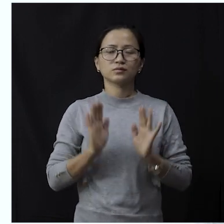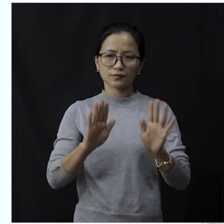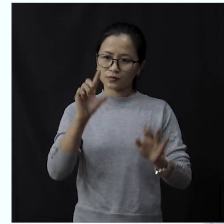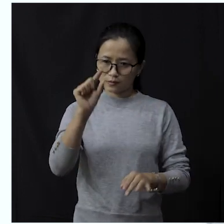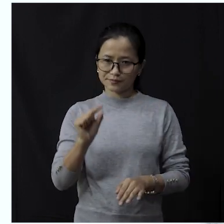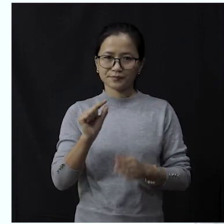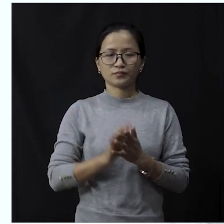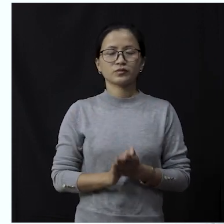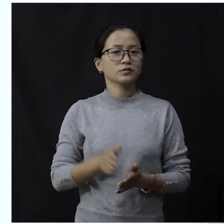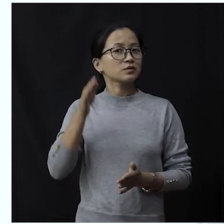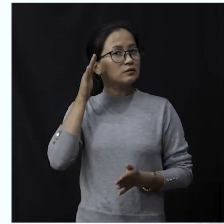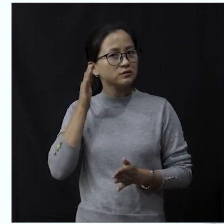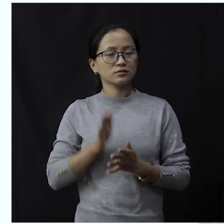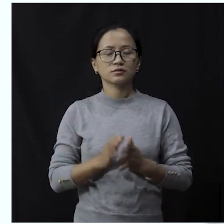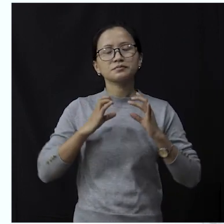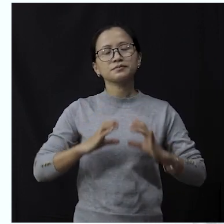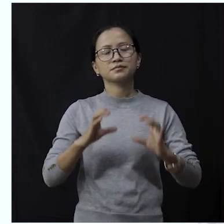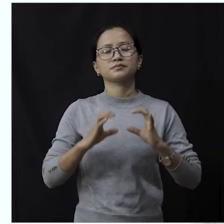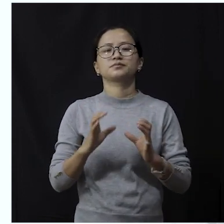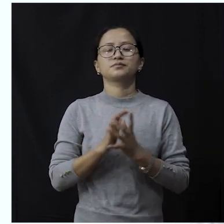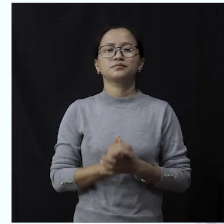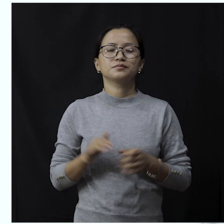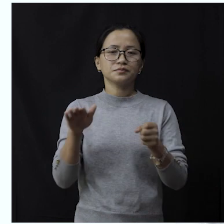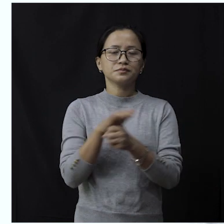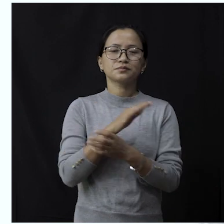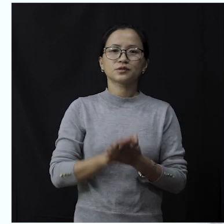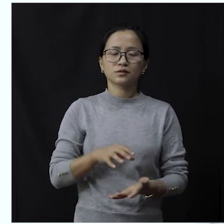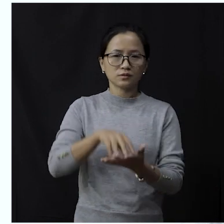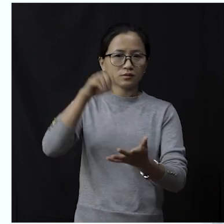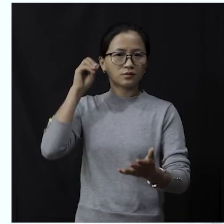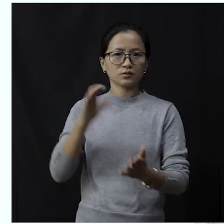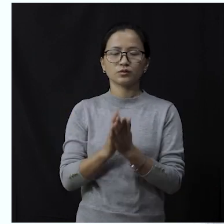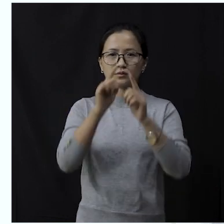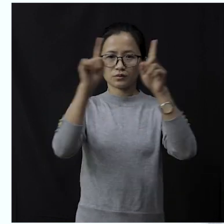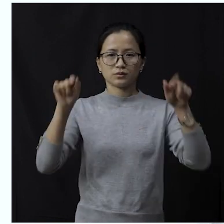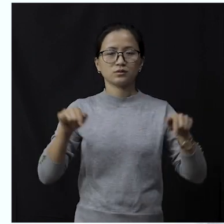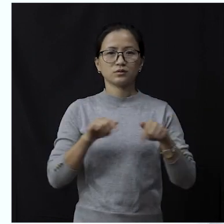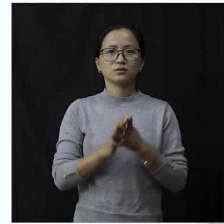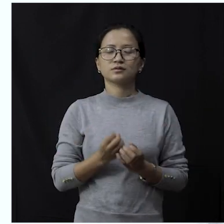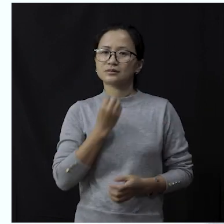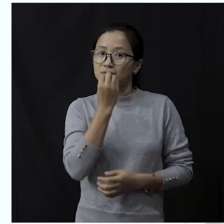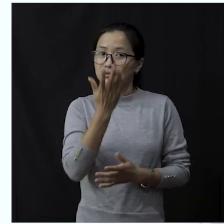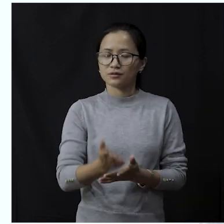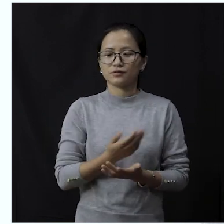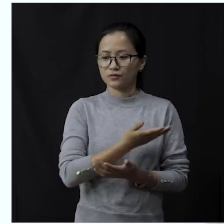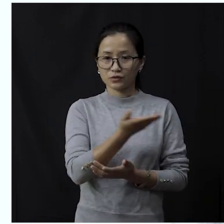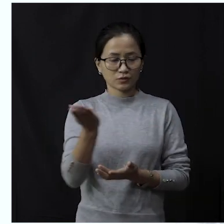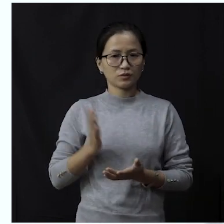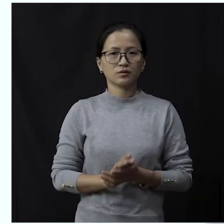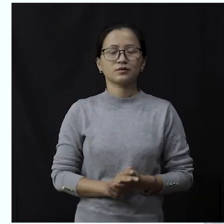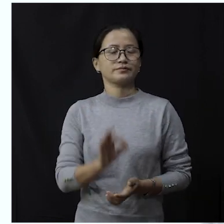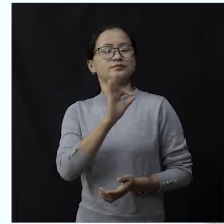have to do. So please listen to this carefully. We will learn along with pictures because I know that becomes easier for you as well